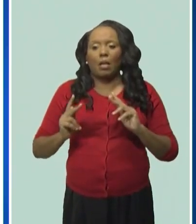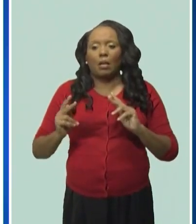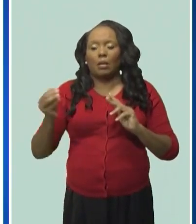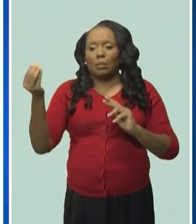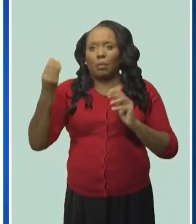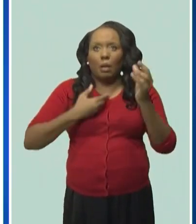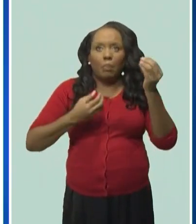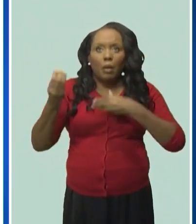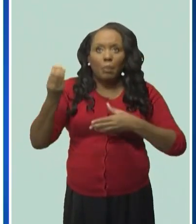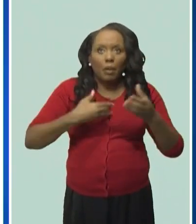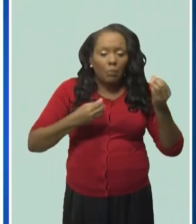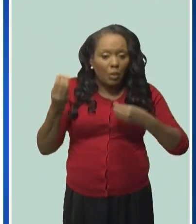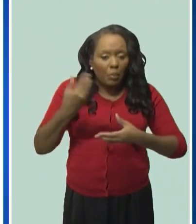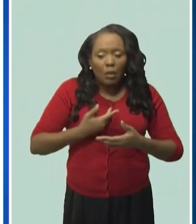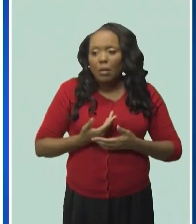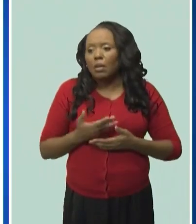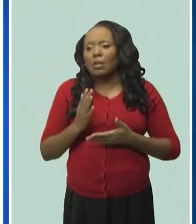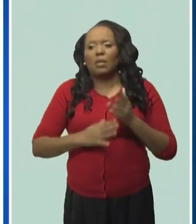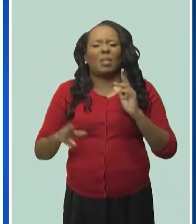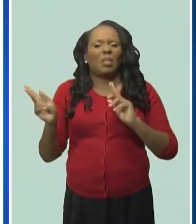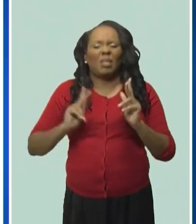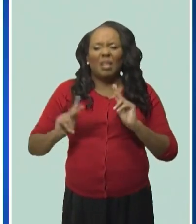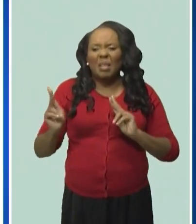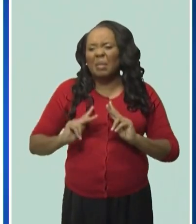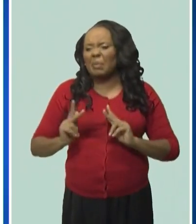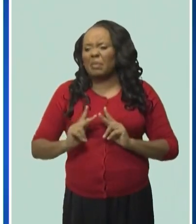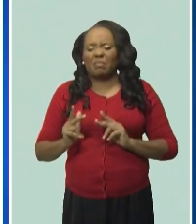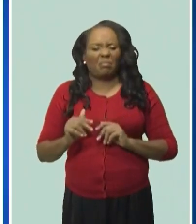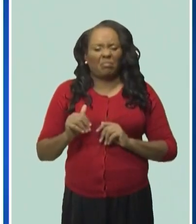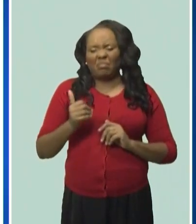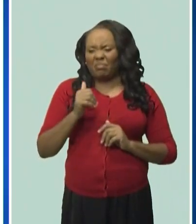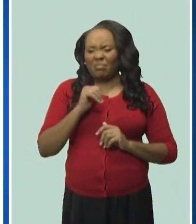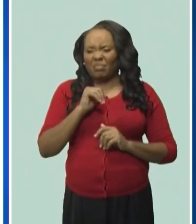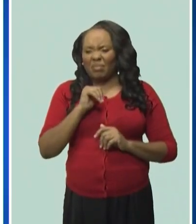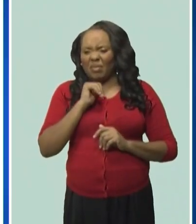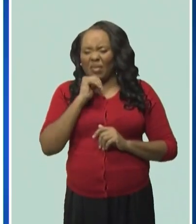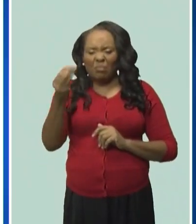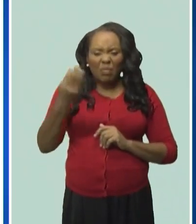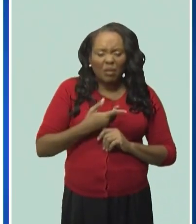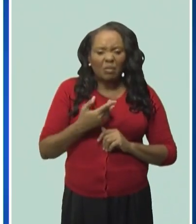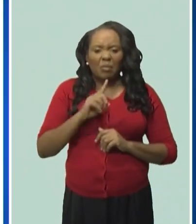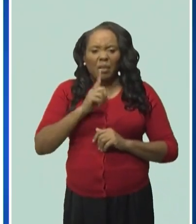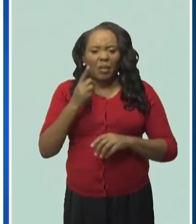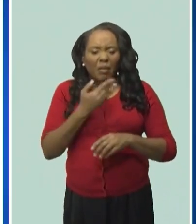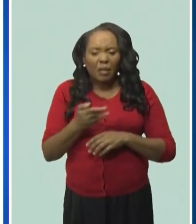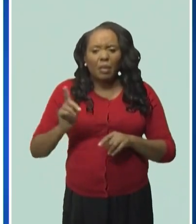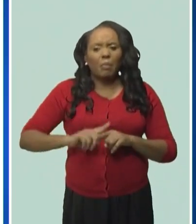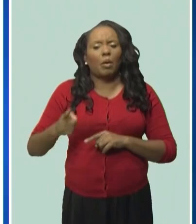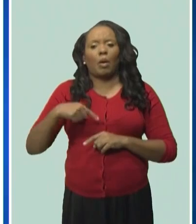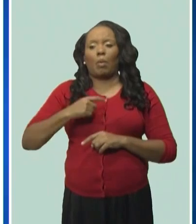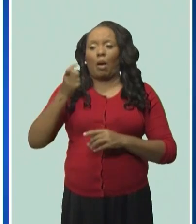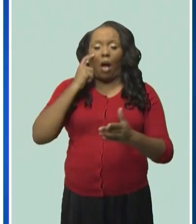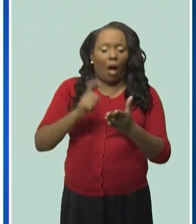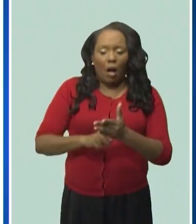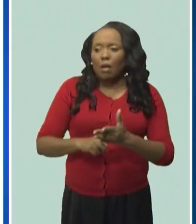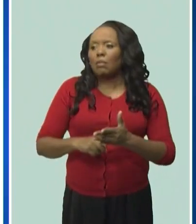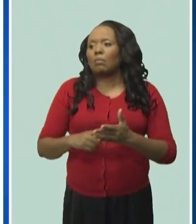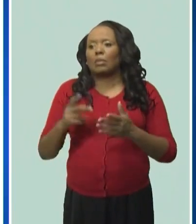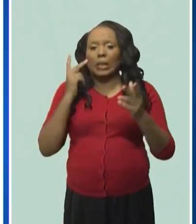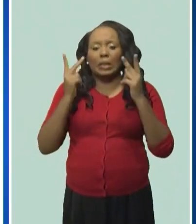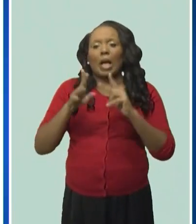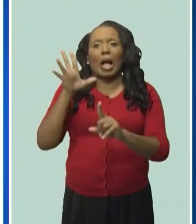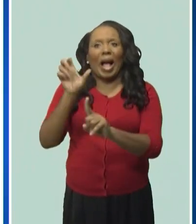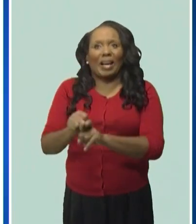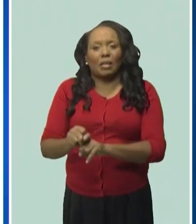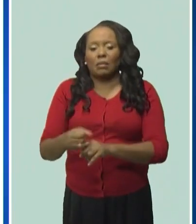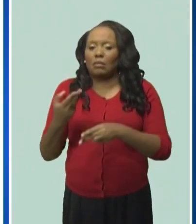was some nonsense in there, right? But we were able to pinpoint him using technology, using drones, using feedback from social media, and capturing